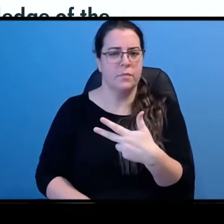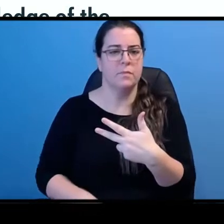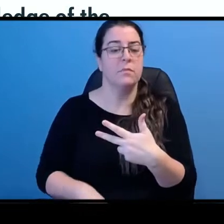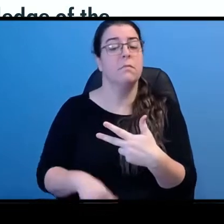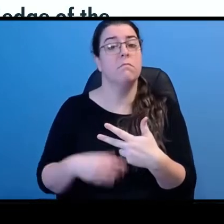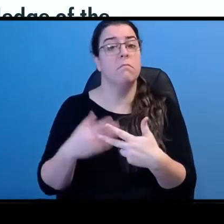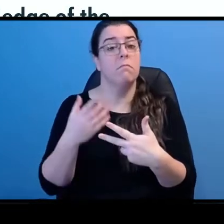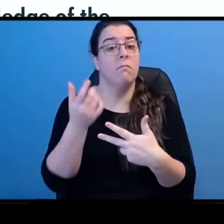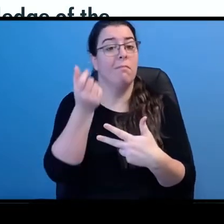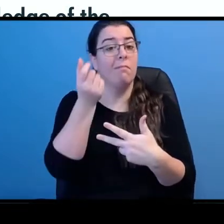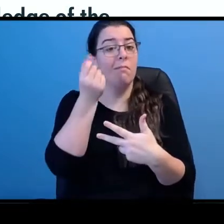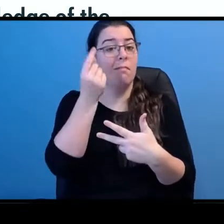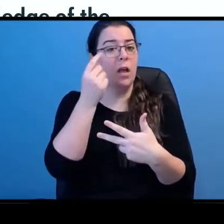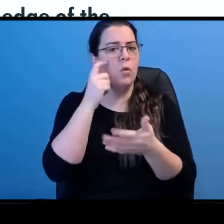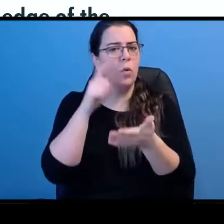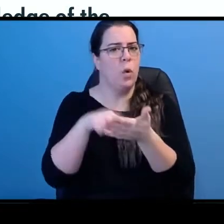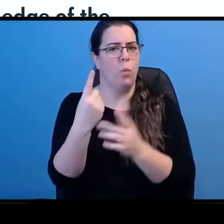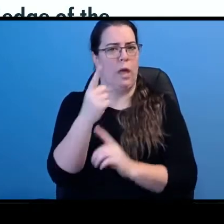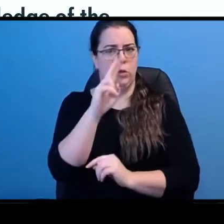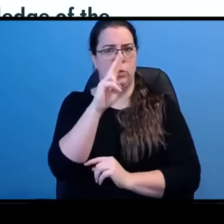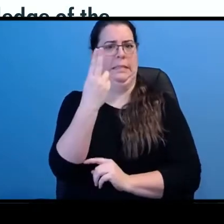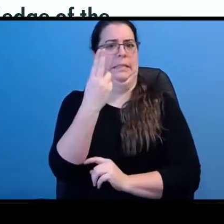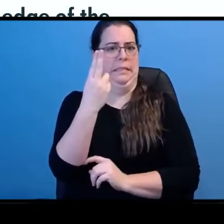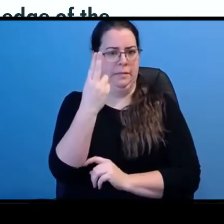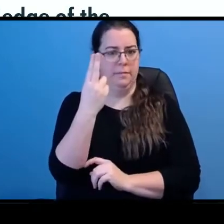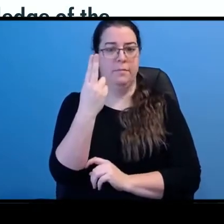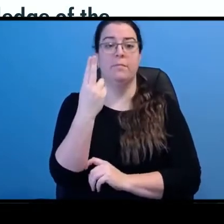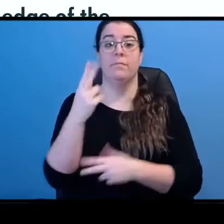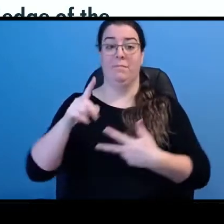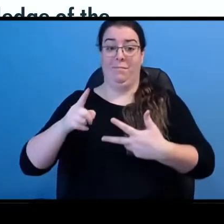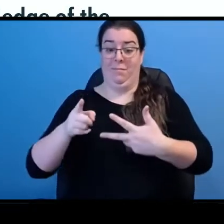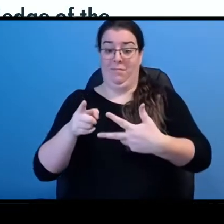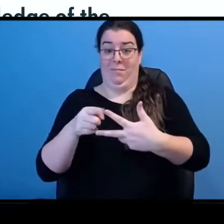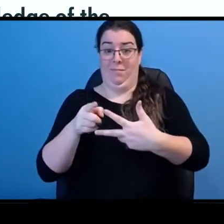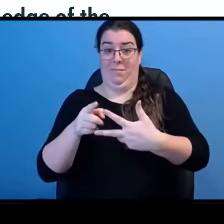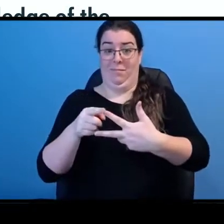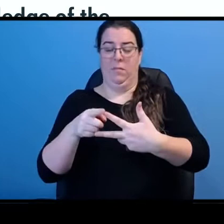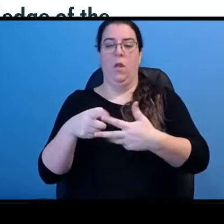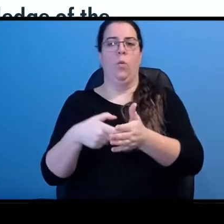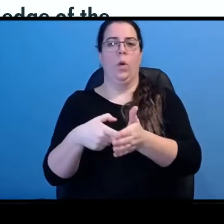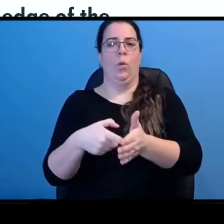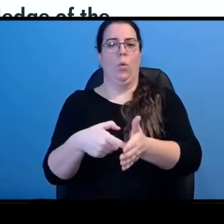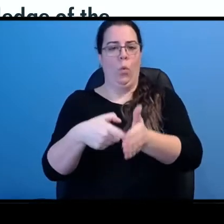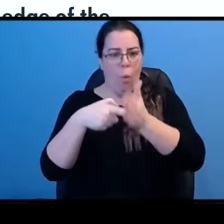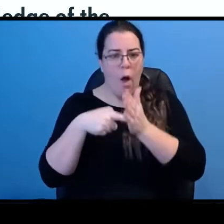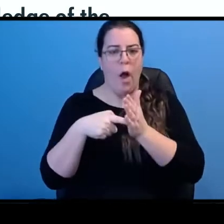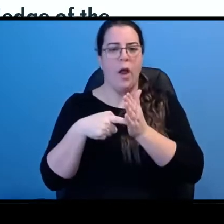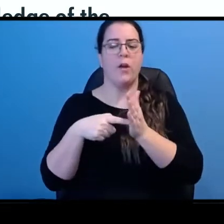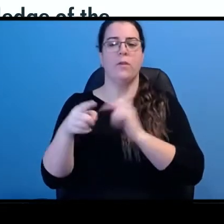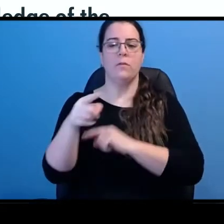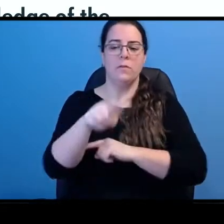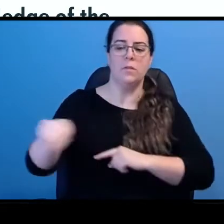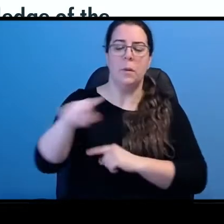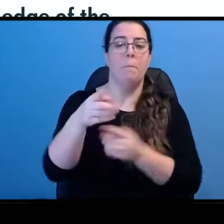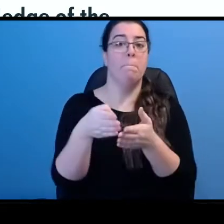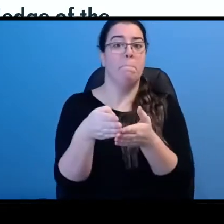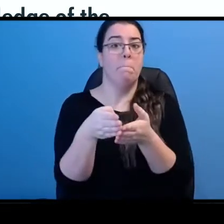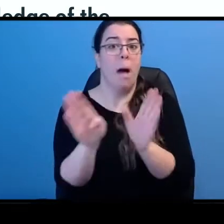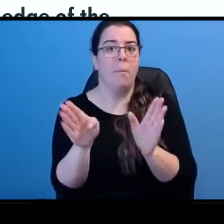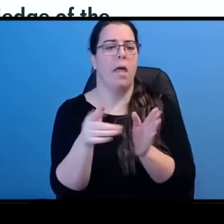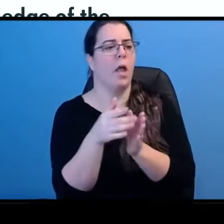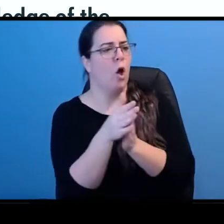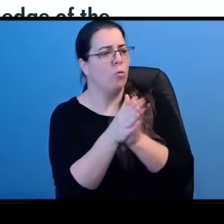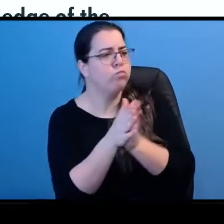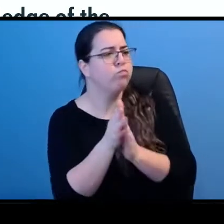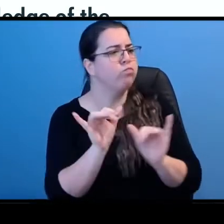is a difference with this grant, which is that the impact needs to have the build public interest in and knowledge